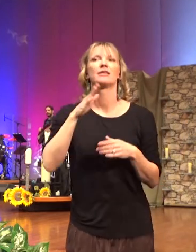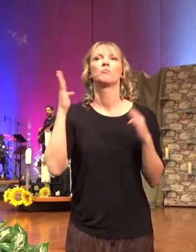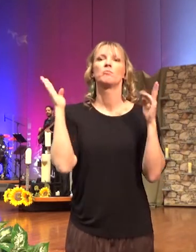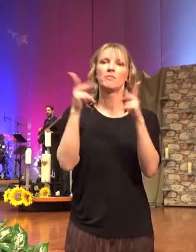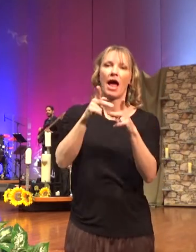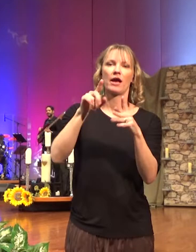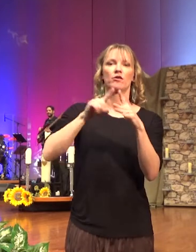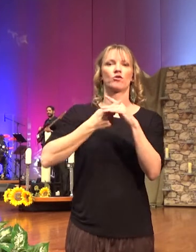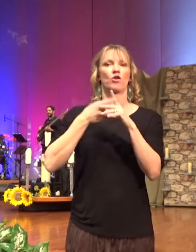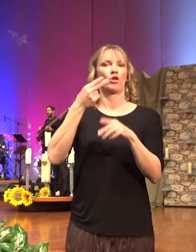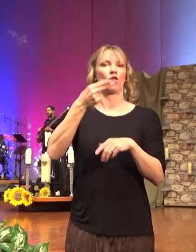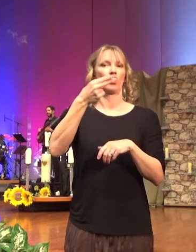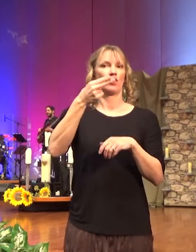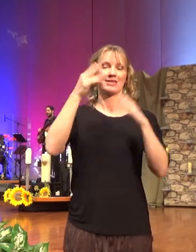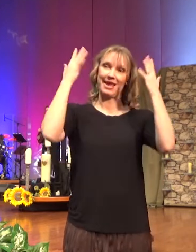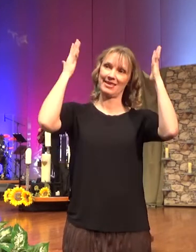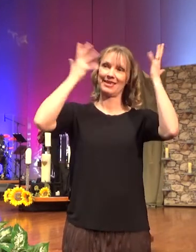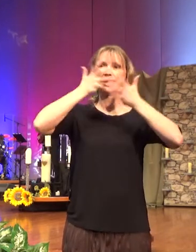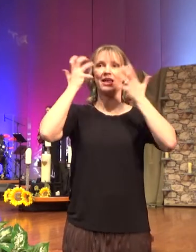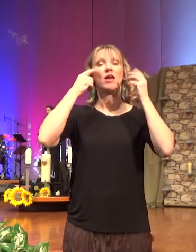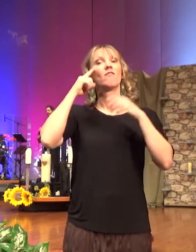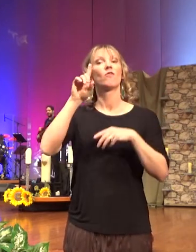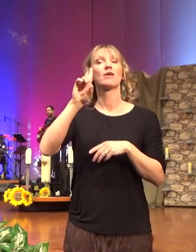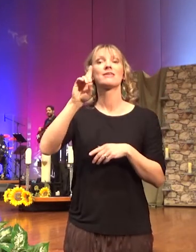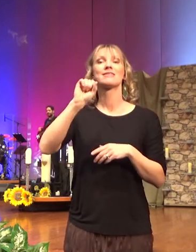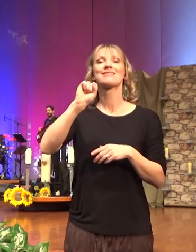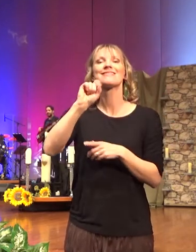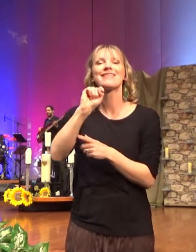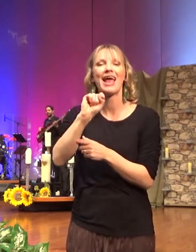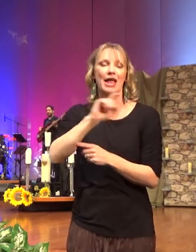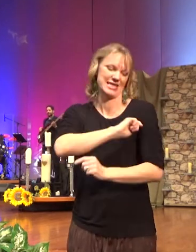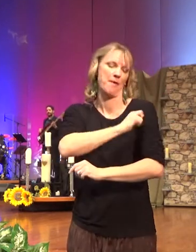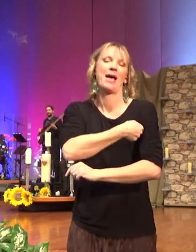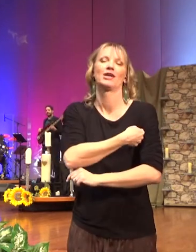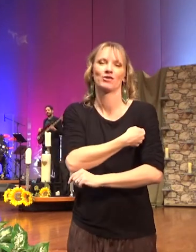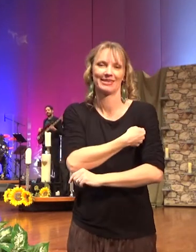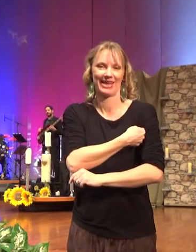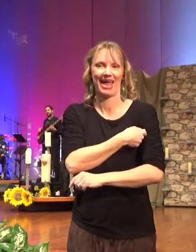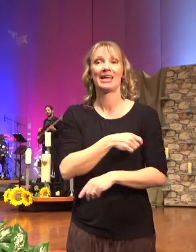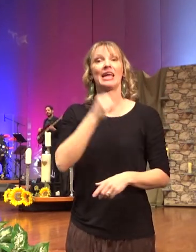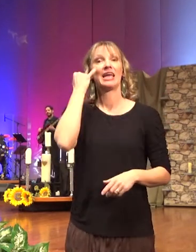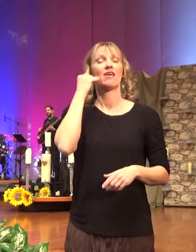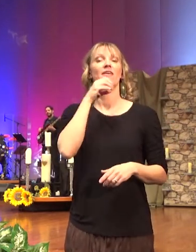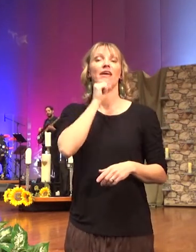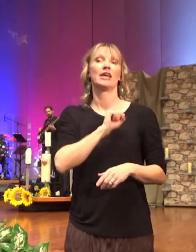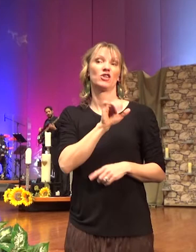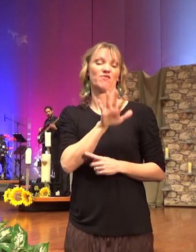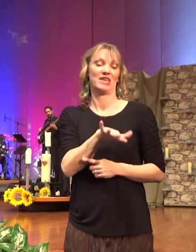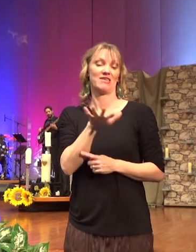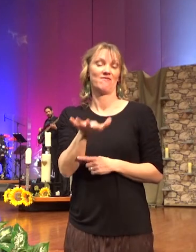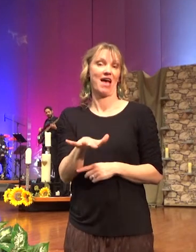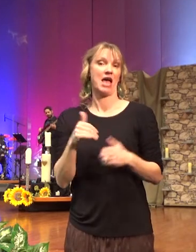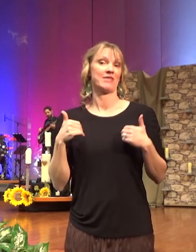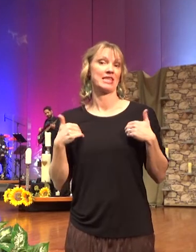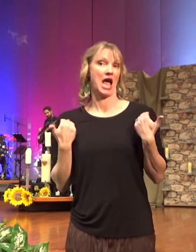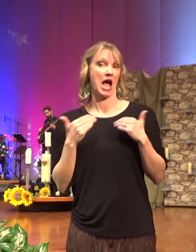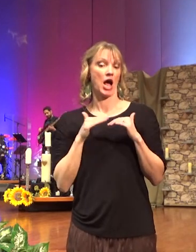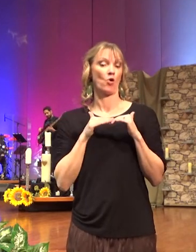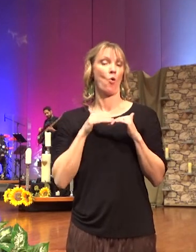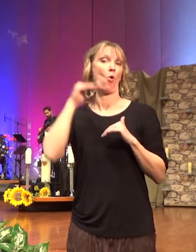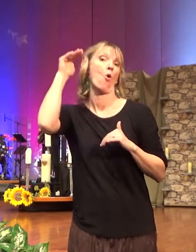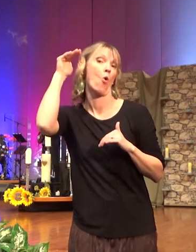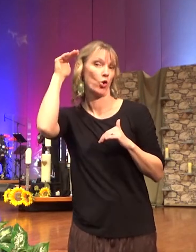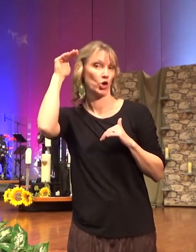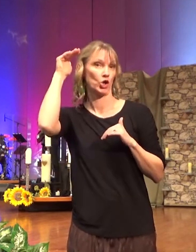in person this Thursday. Yes, for St. Patty's Day. And if you're 55 years young